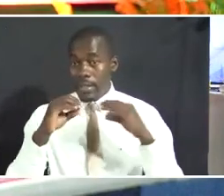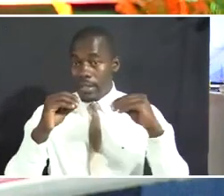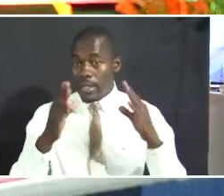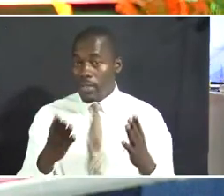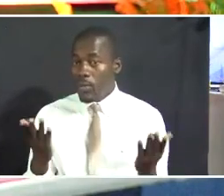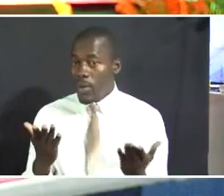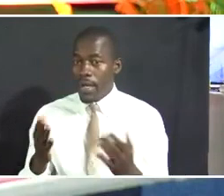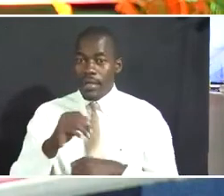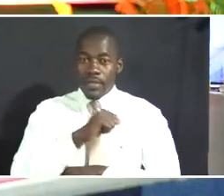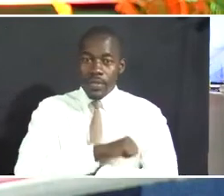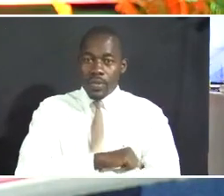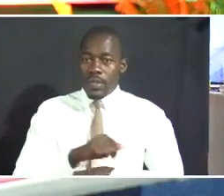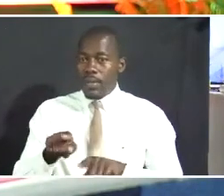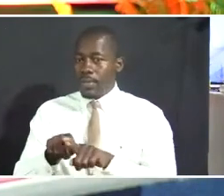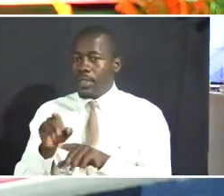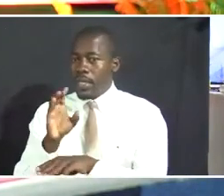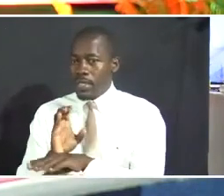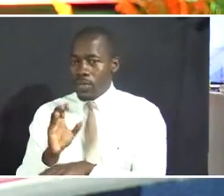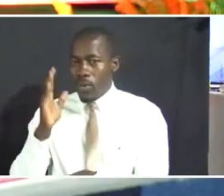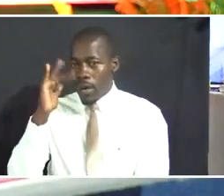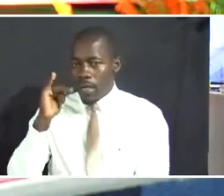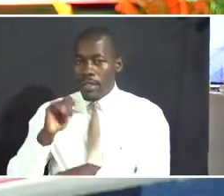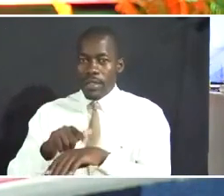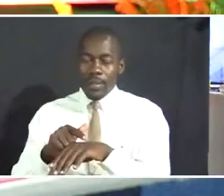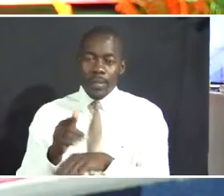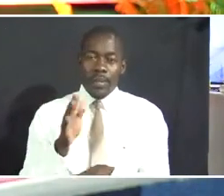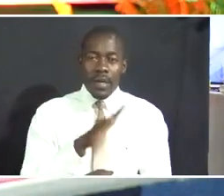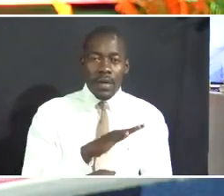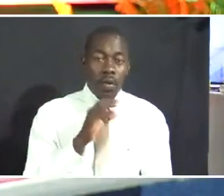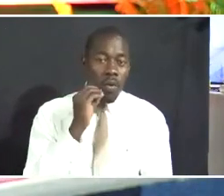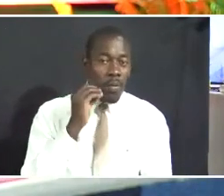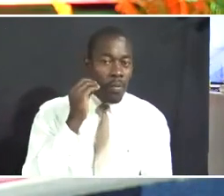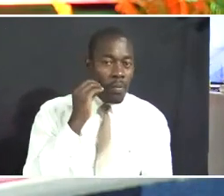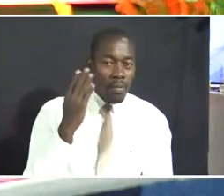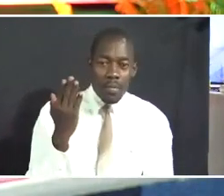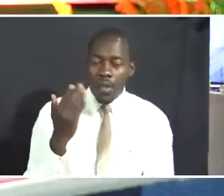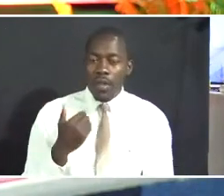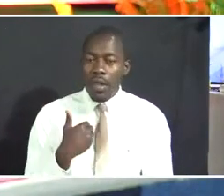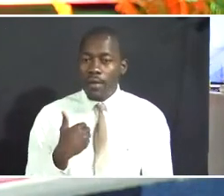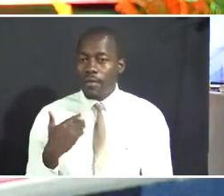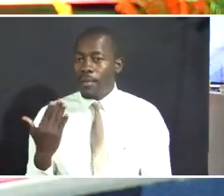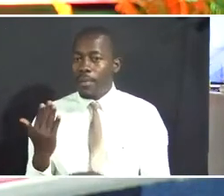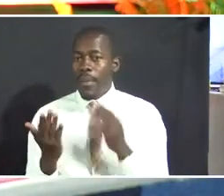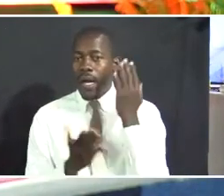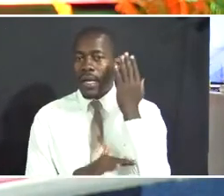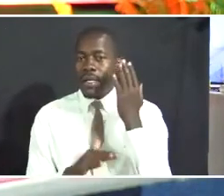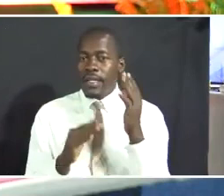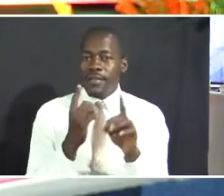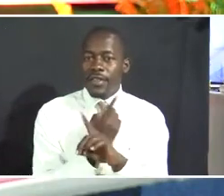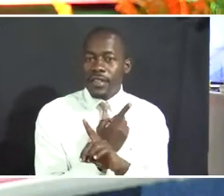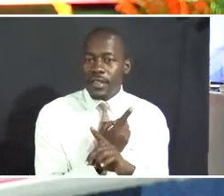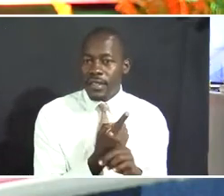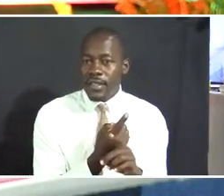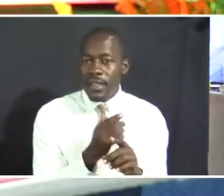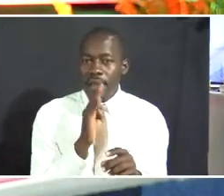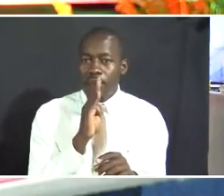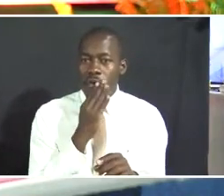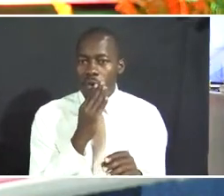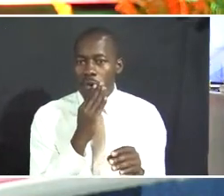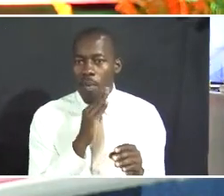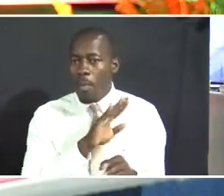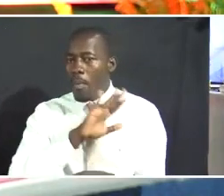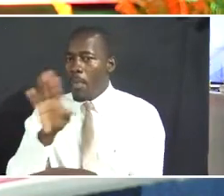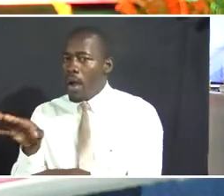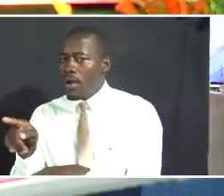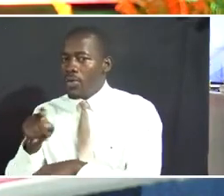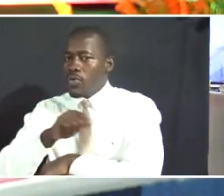church. Because when they come home, do they have bad influences that they take to school? Do they take